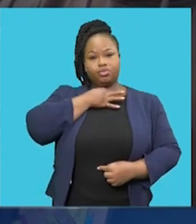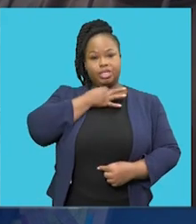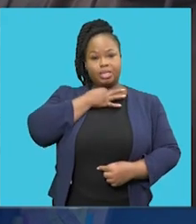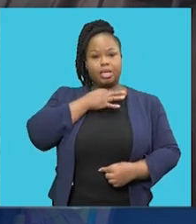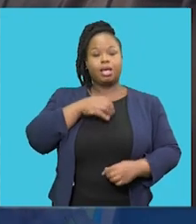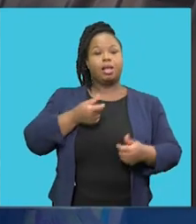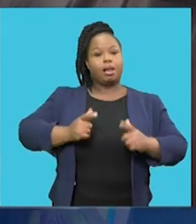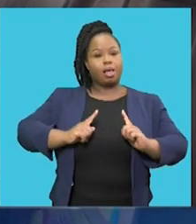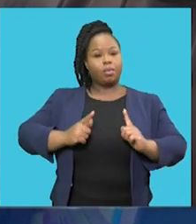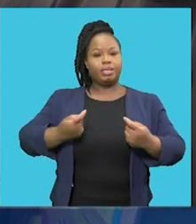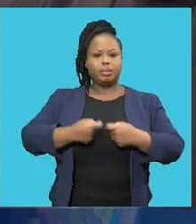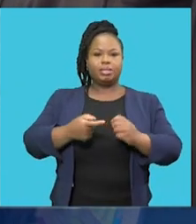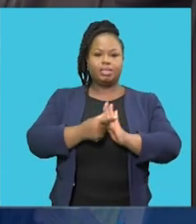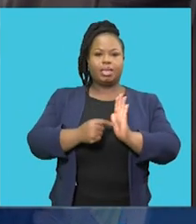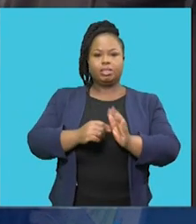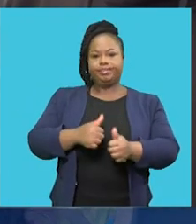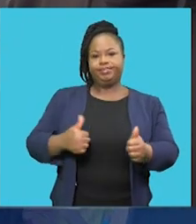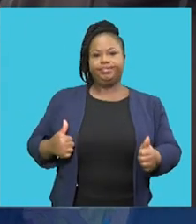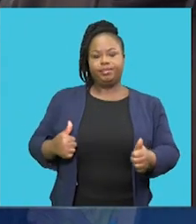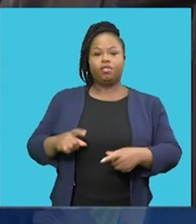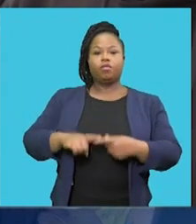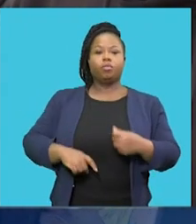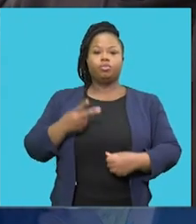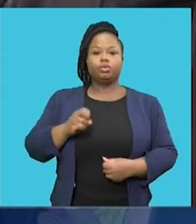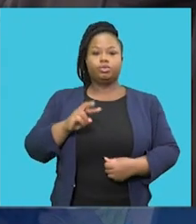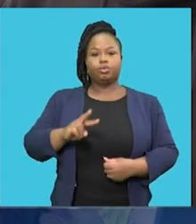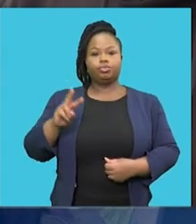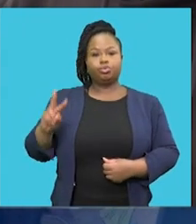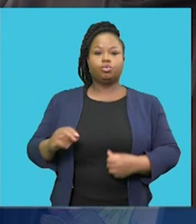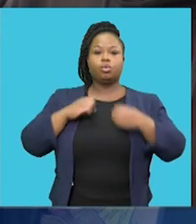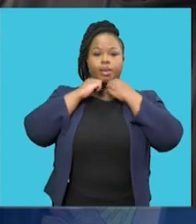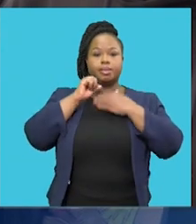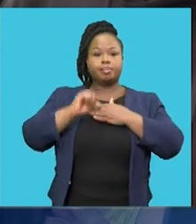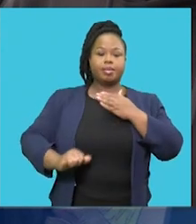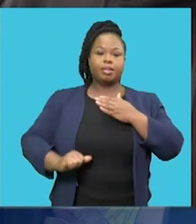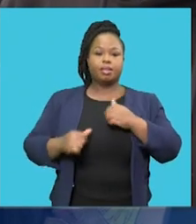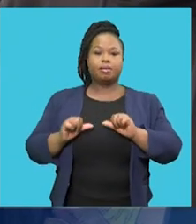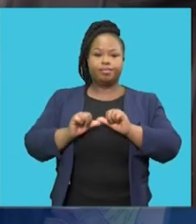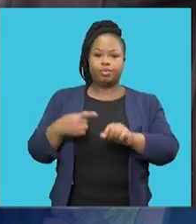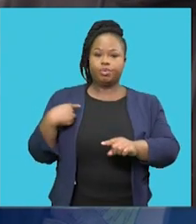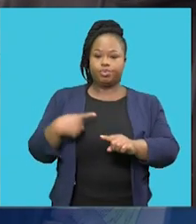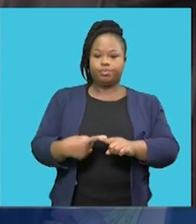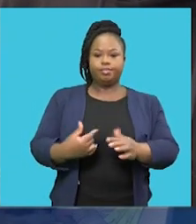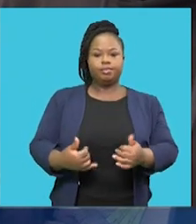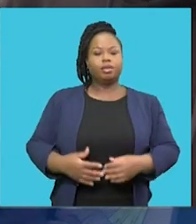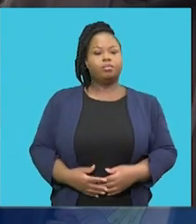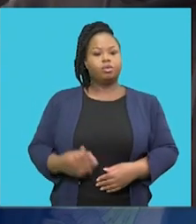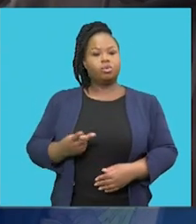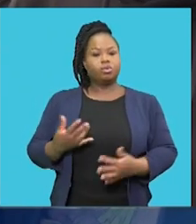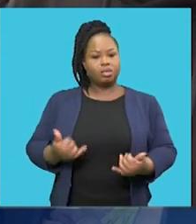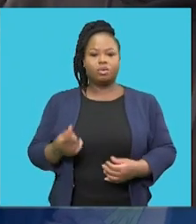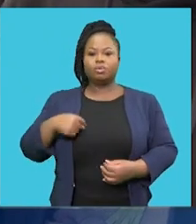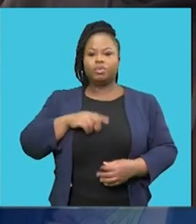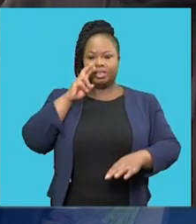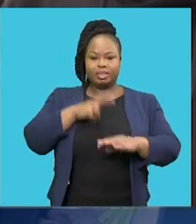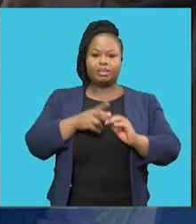allowance beyibhekdate, baqala ukusibhadala i-risk ngo-2022 ngo-August ukuya phambili. But about at the back, we need